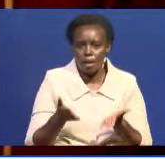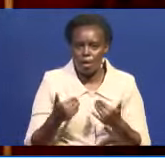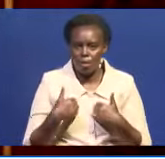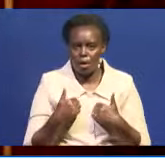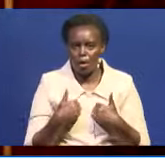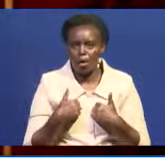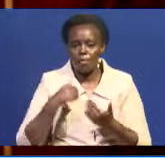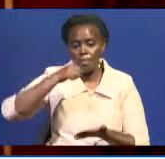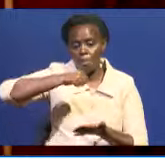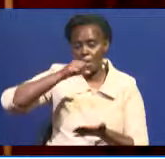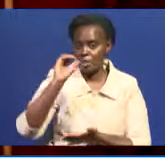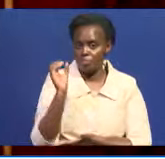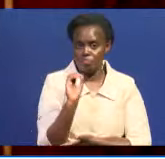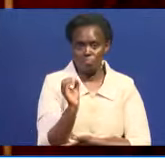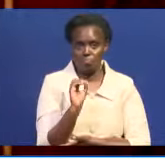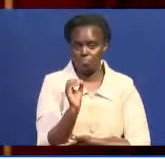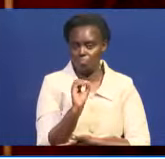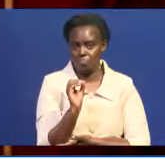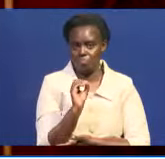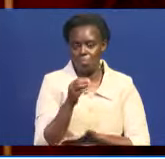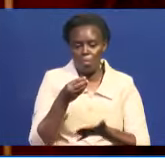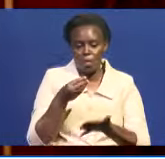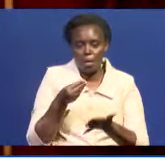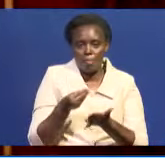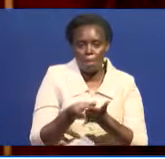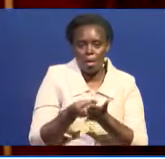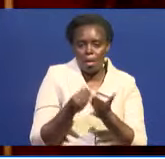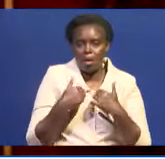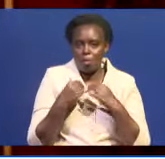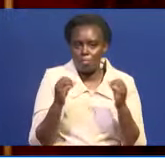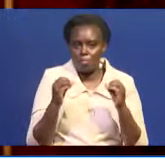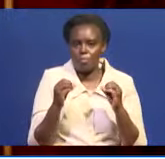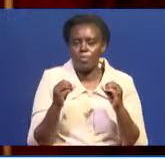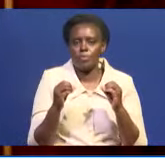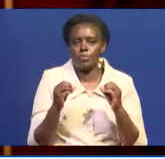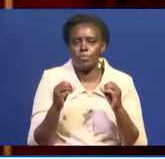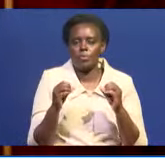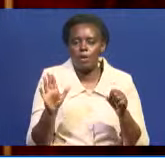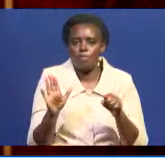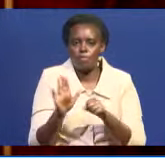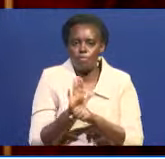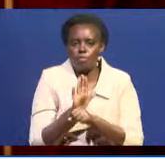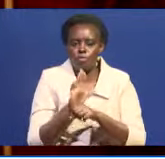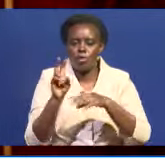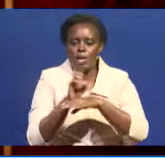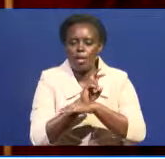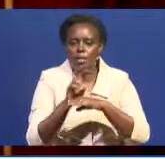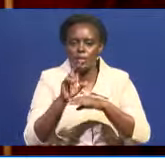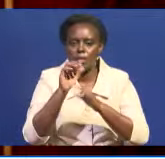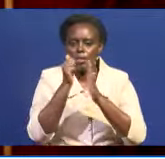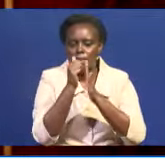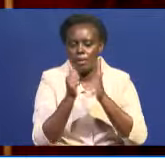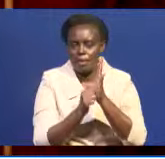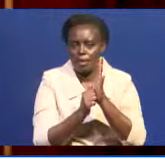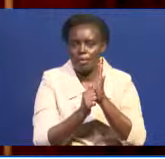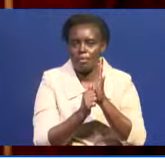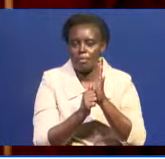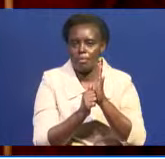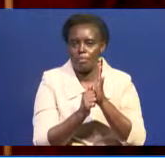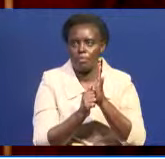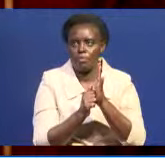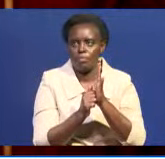no budget allocation for maintenance of a comprehensive and accessible database for the